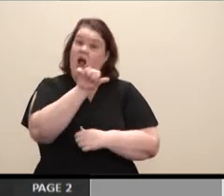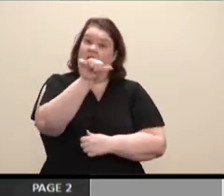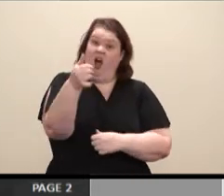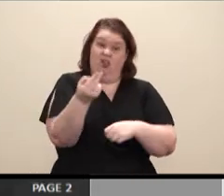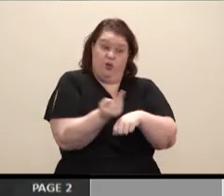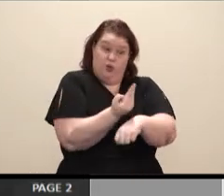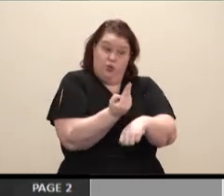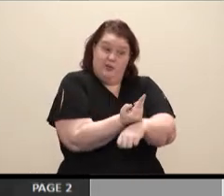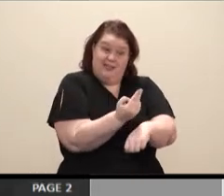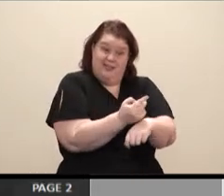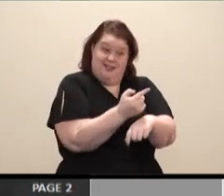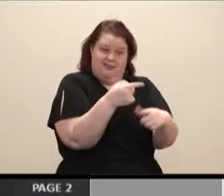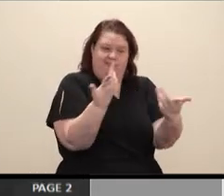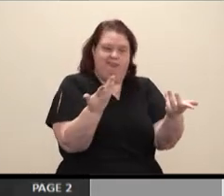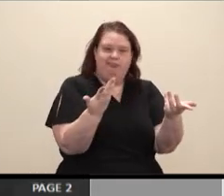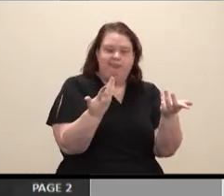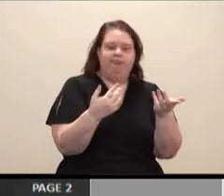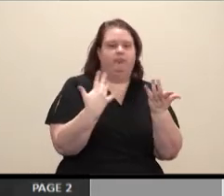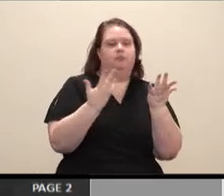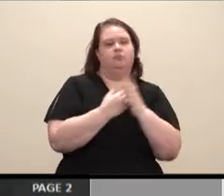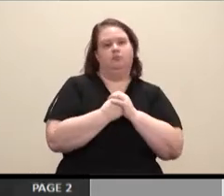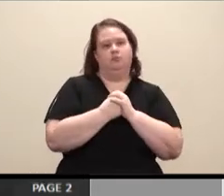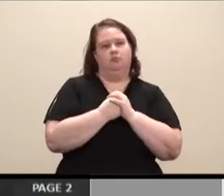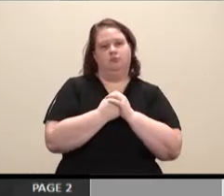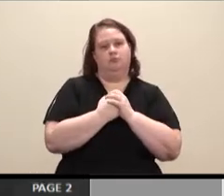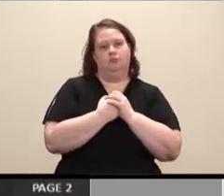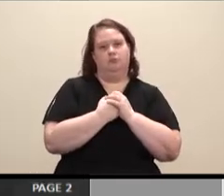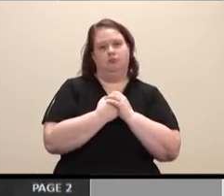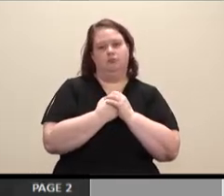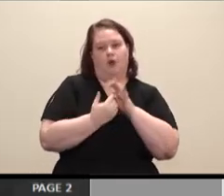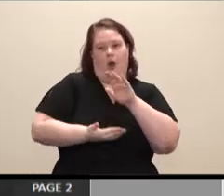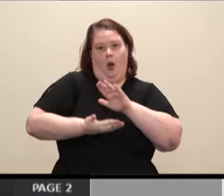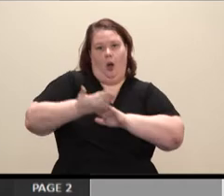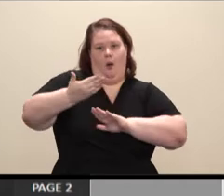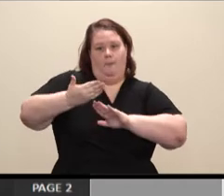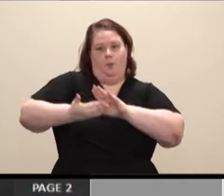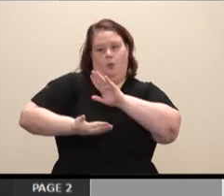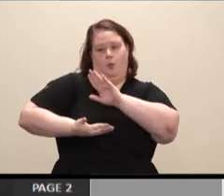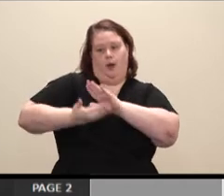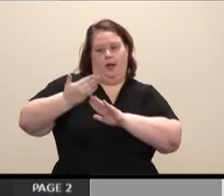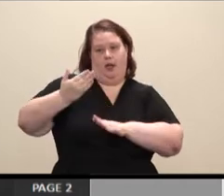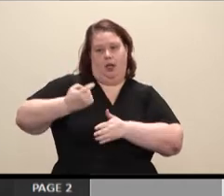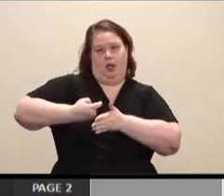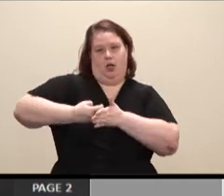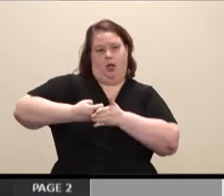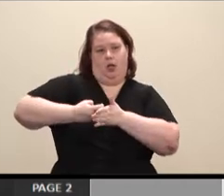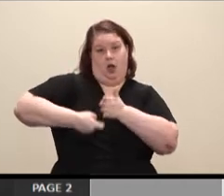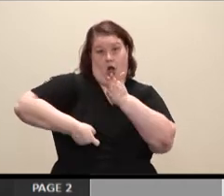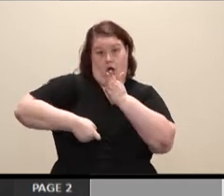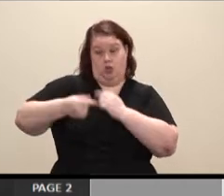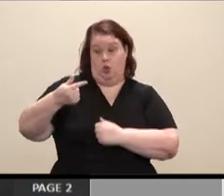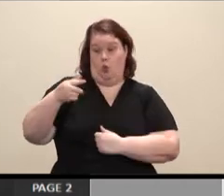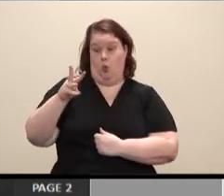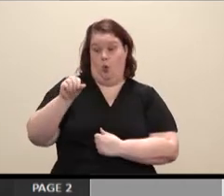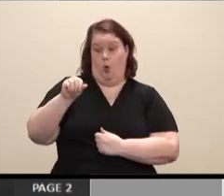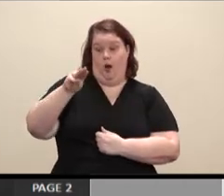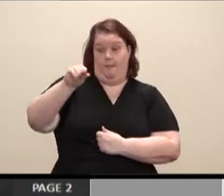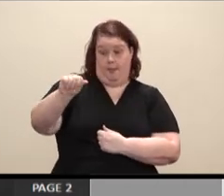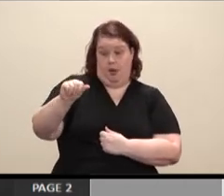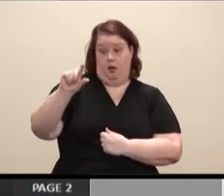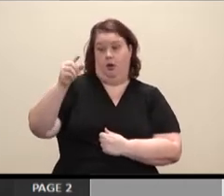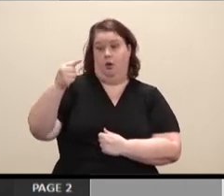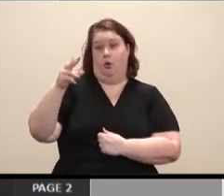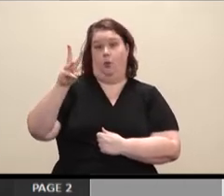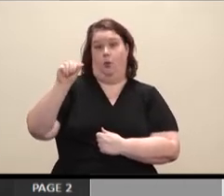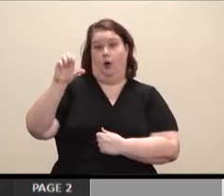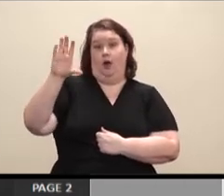is where we transfer operating costs from Guam, Guaca, and our regional